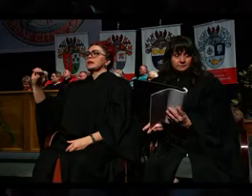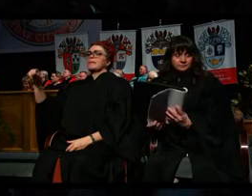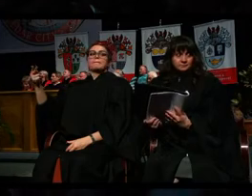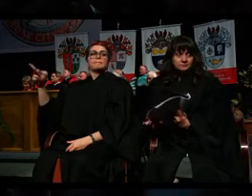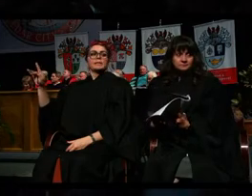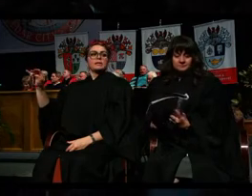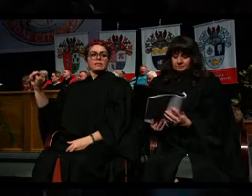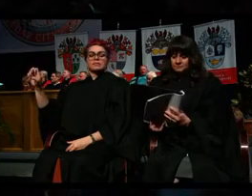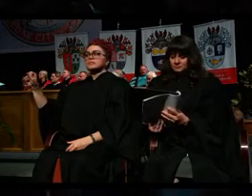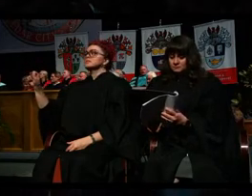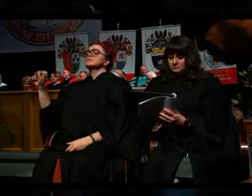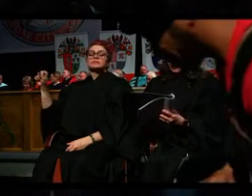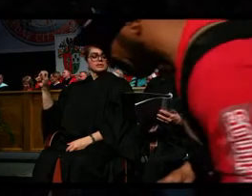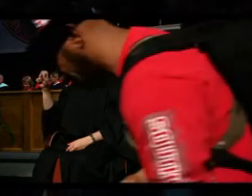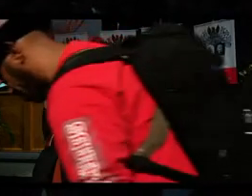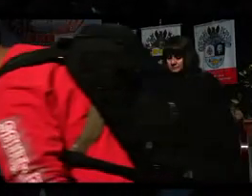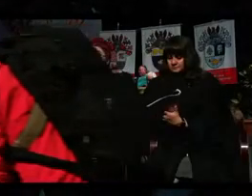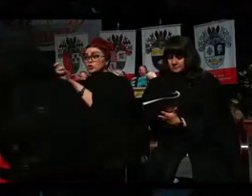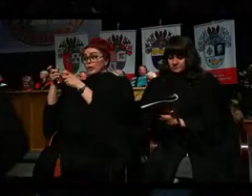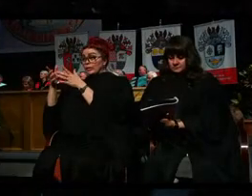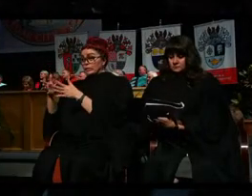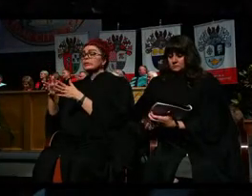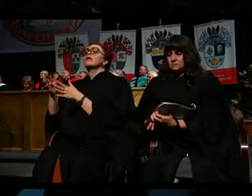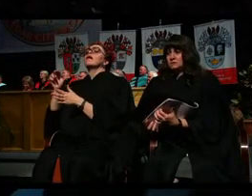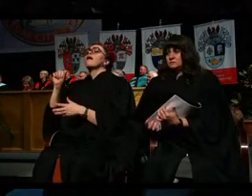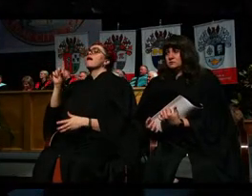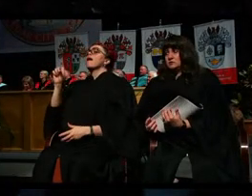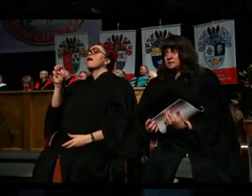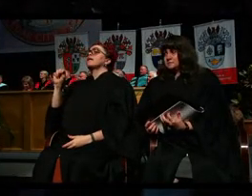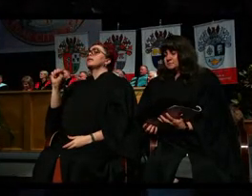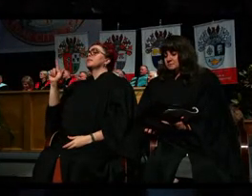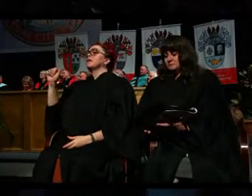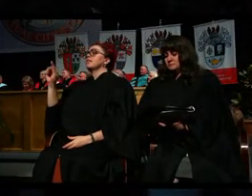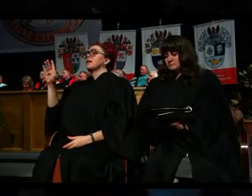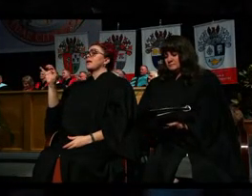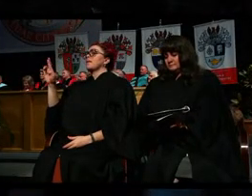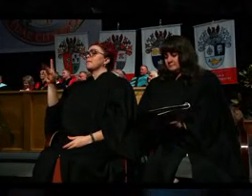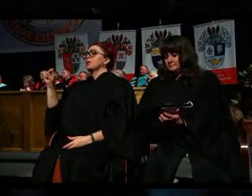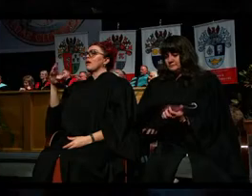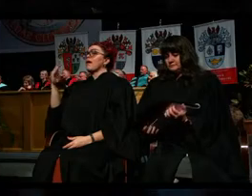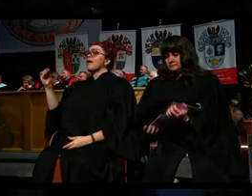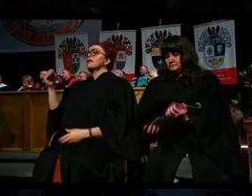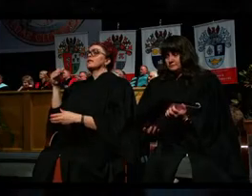and Choir, directed by Dr. Adam Lambert and Dr. Andrew Briggs.